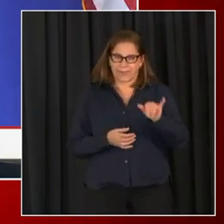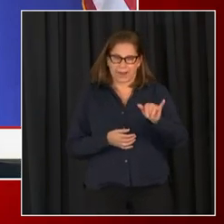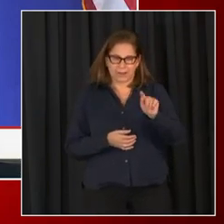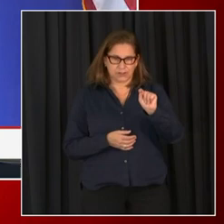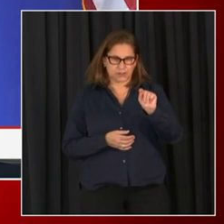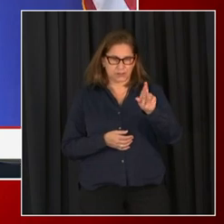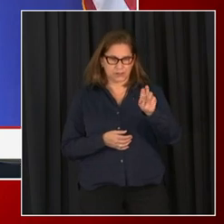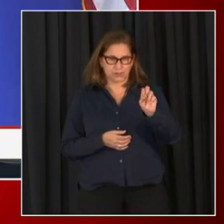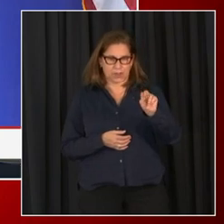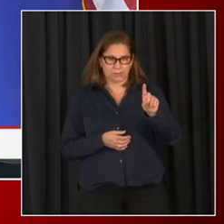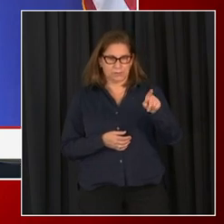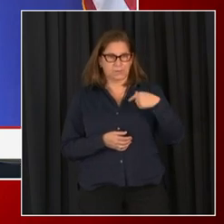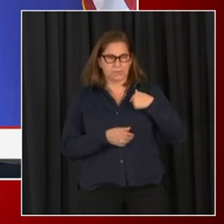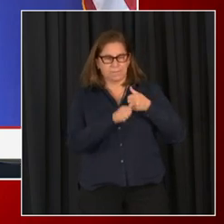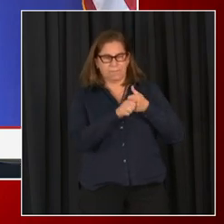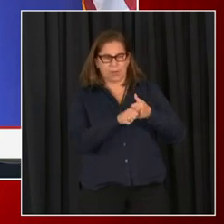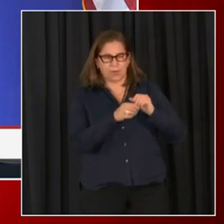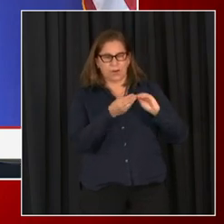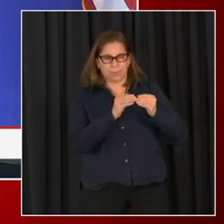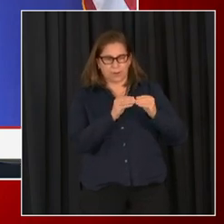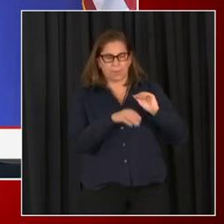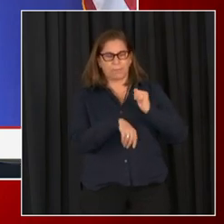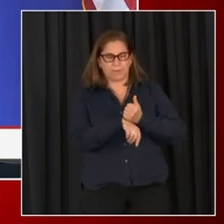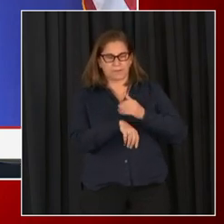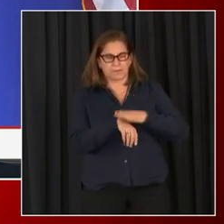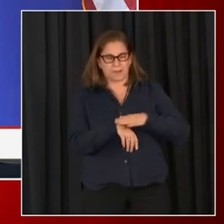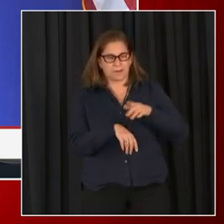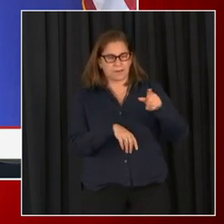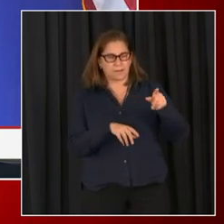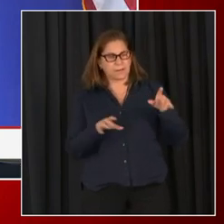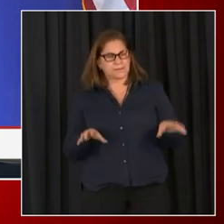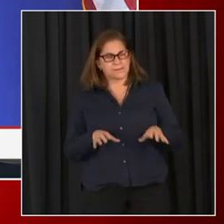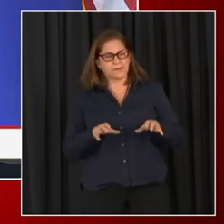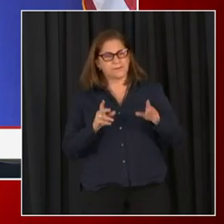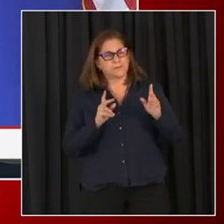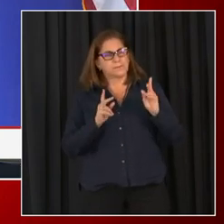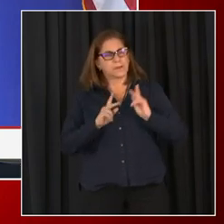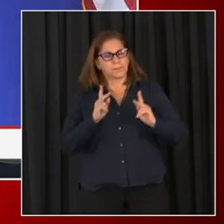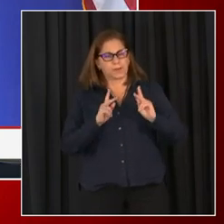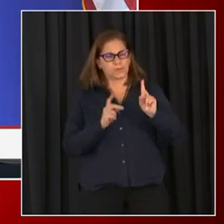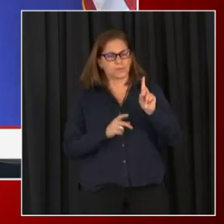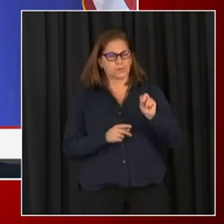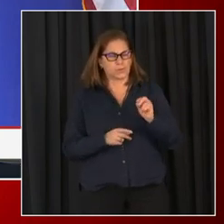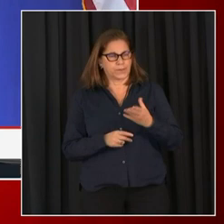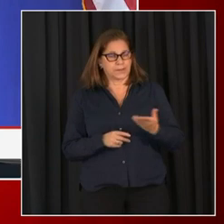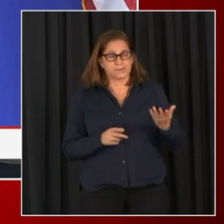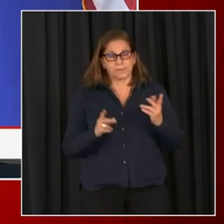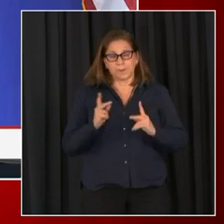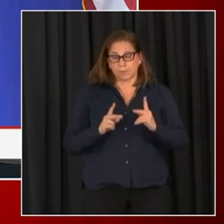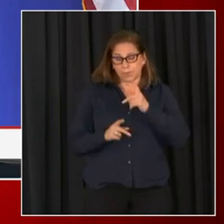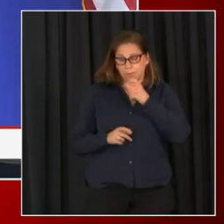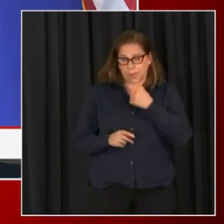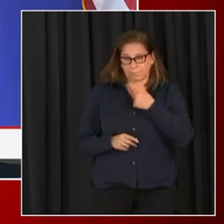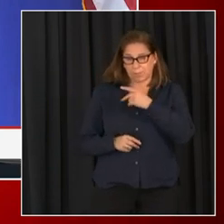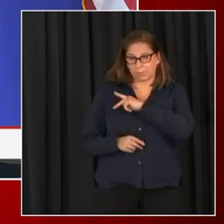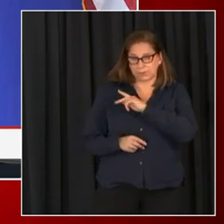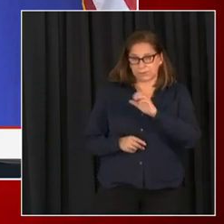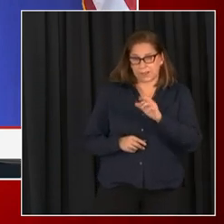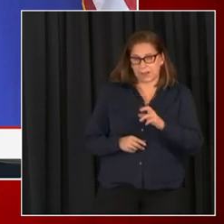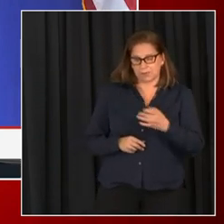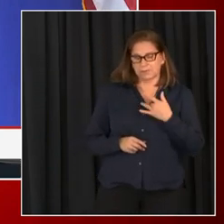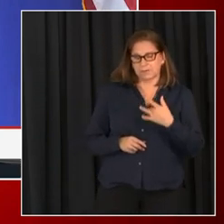activities and personal care services are on the lower end. They've the highest that they've gotten is